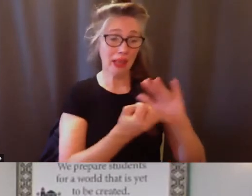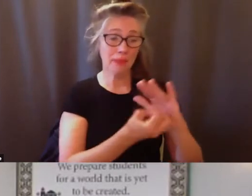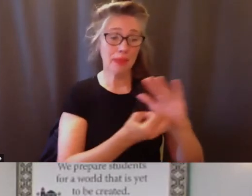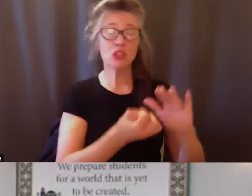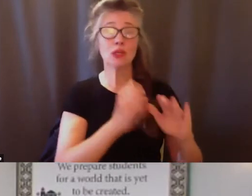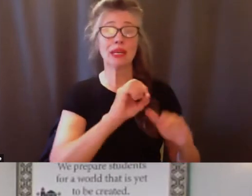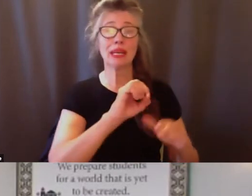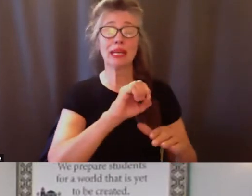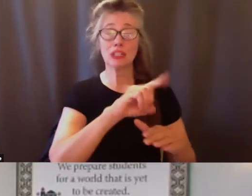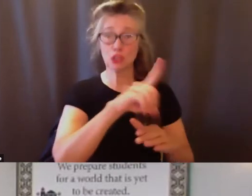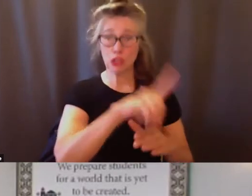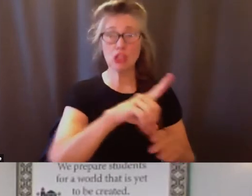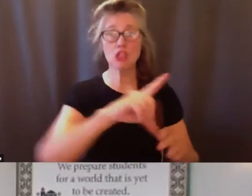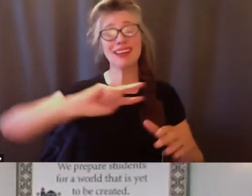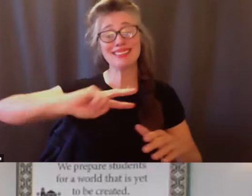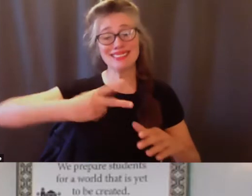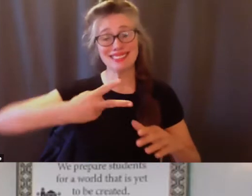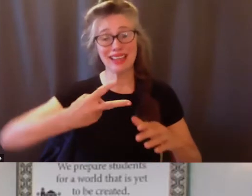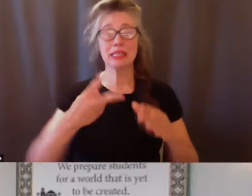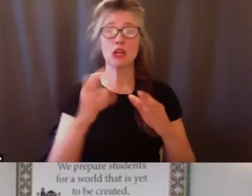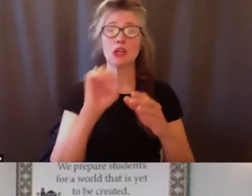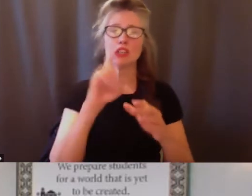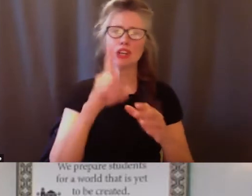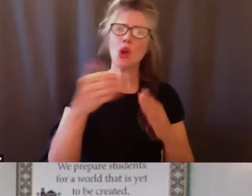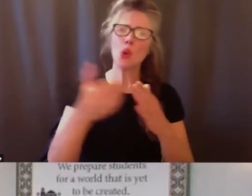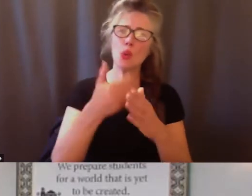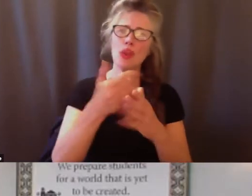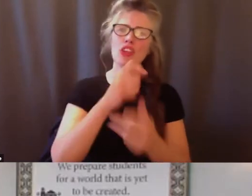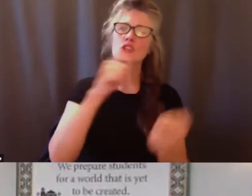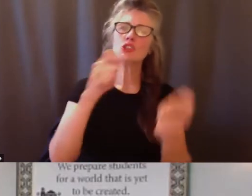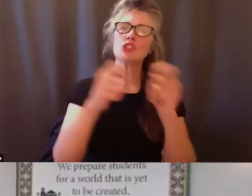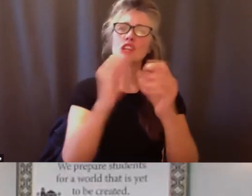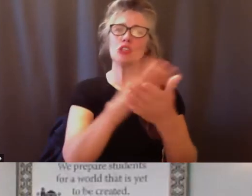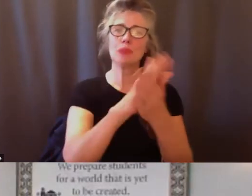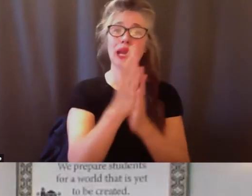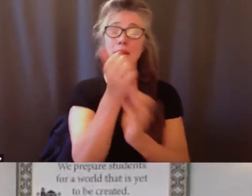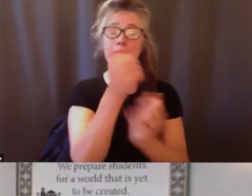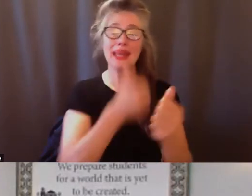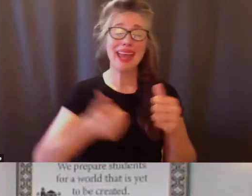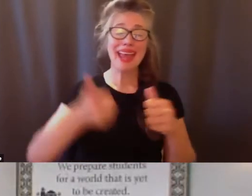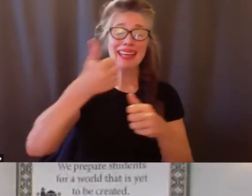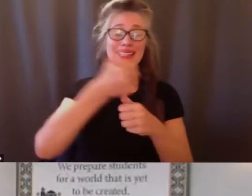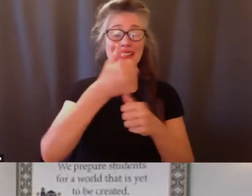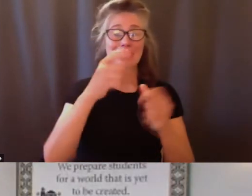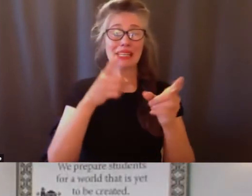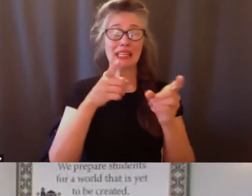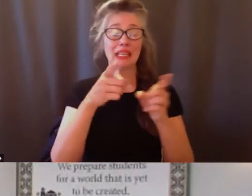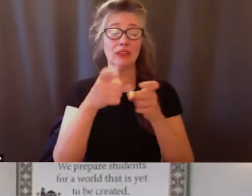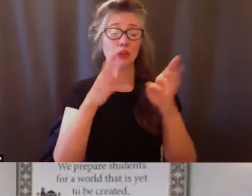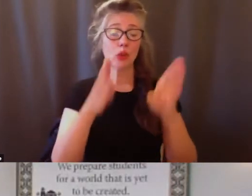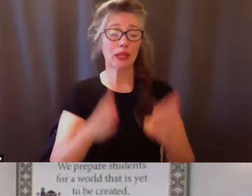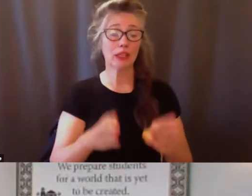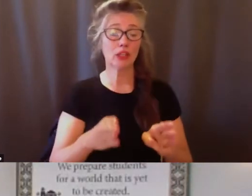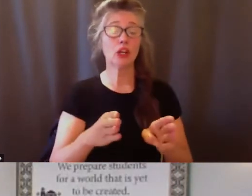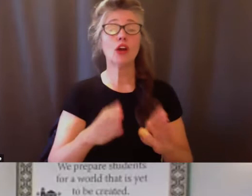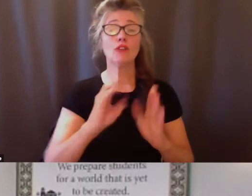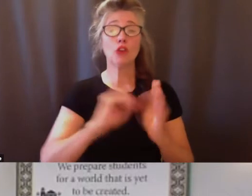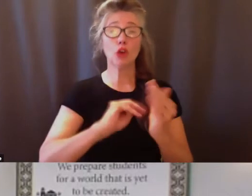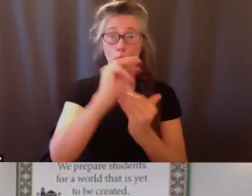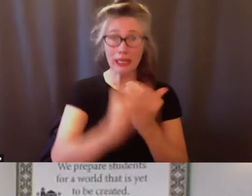new vision into this position of executive director for curriculum and instruction. So Dr. Becchio,